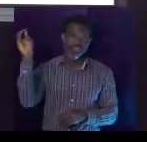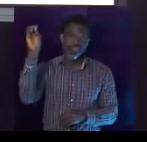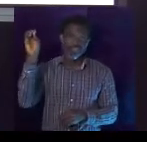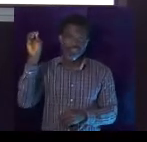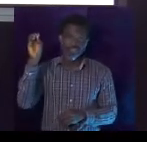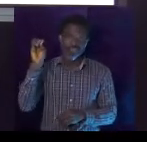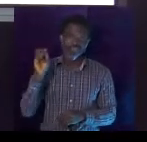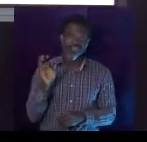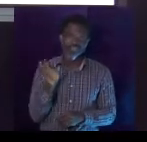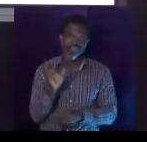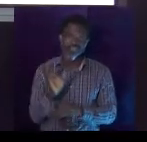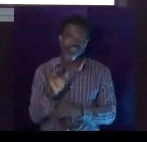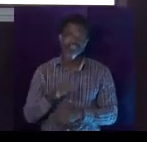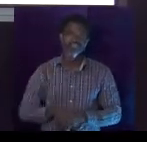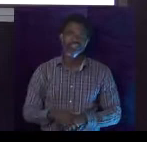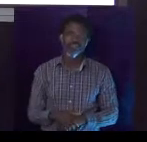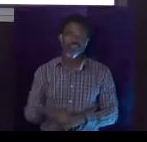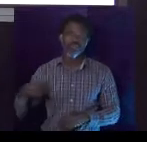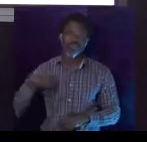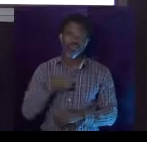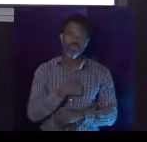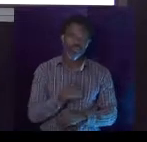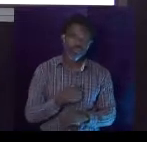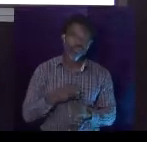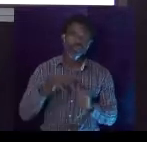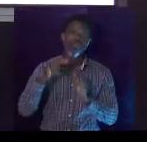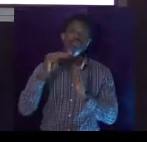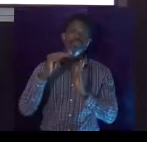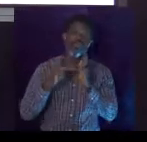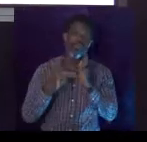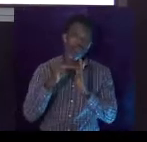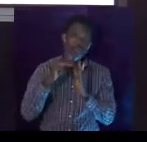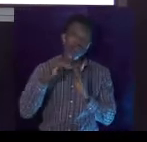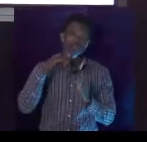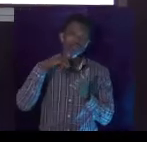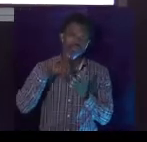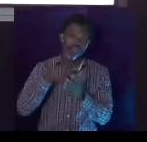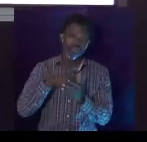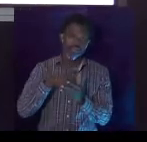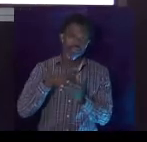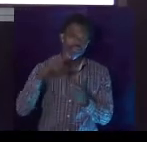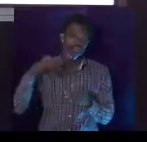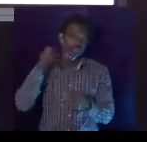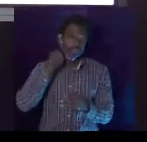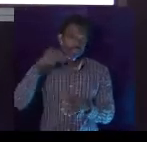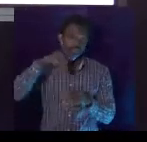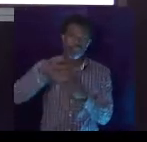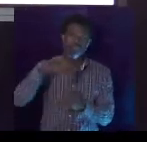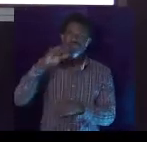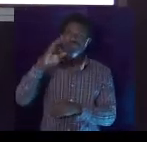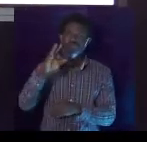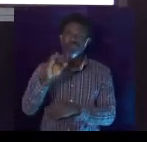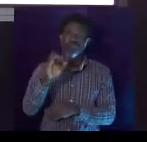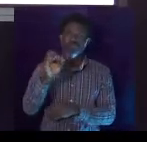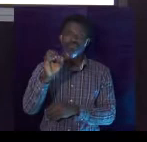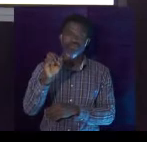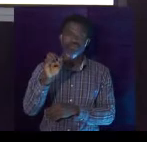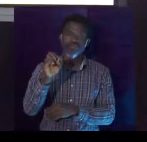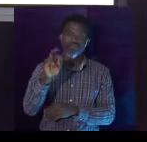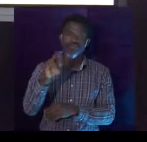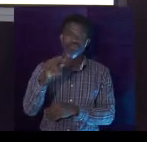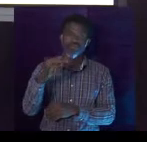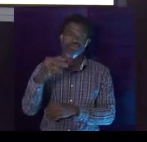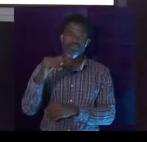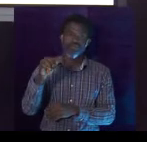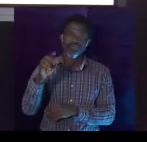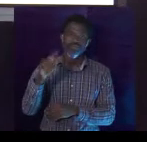36 degrees Celsius. We also measure temperature in Fahrenheit. I've told you to take note of that word